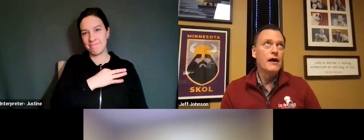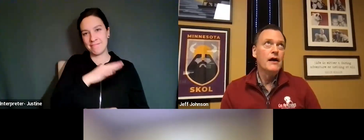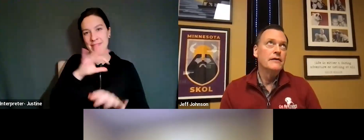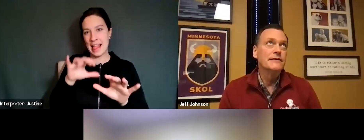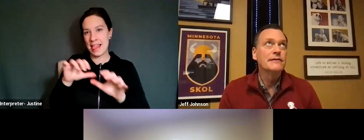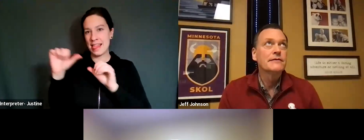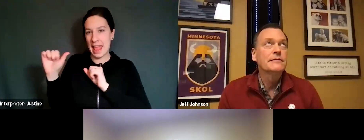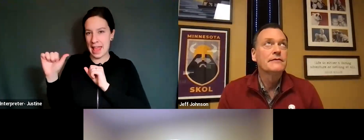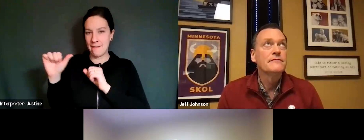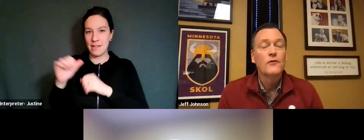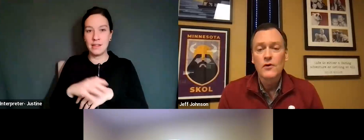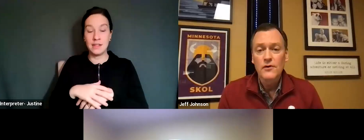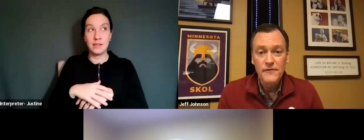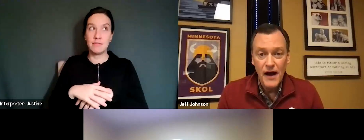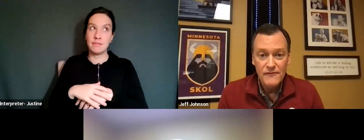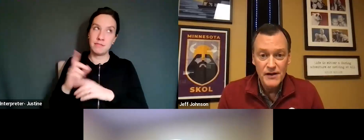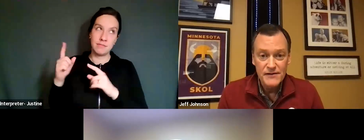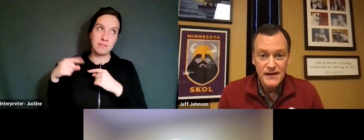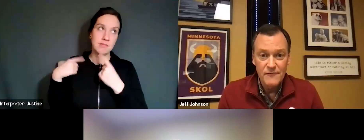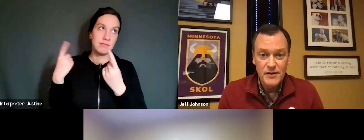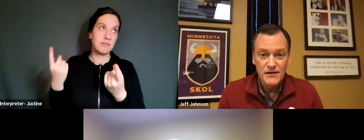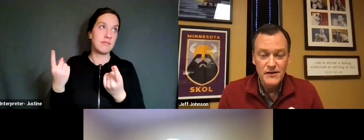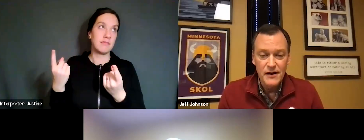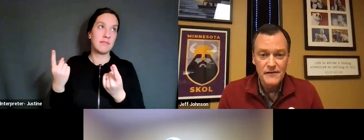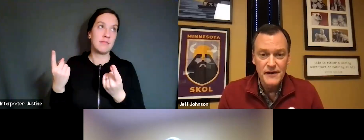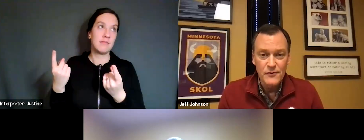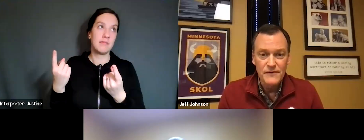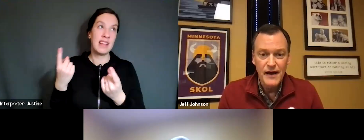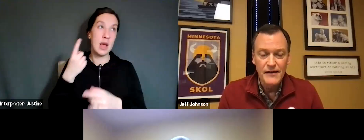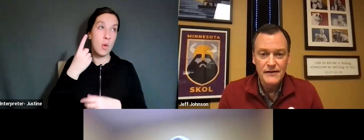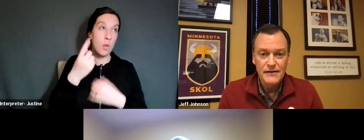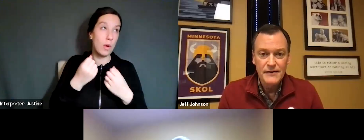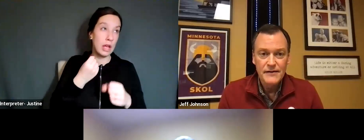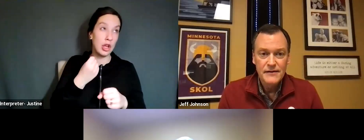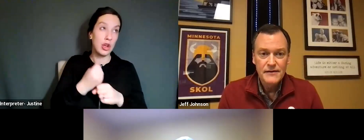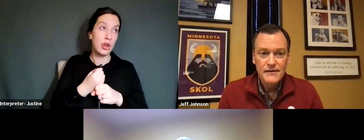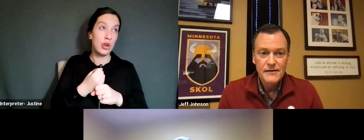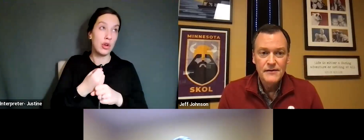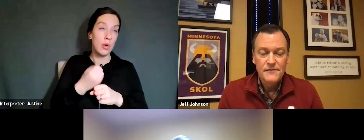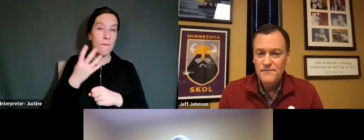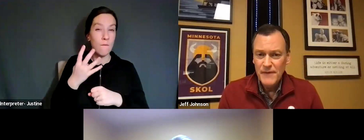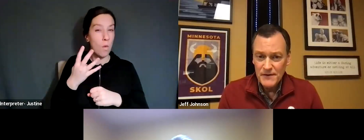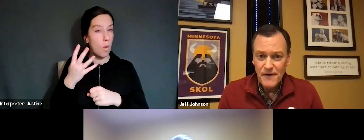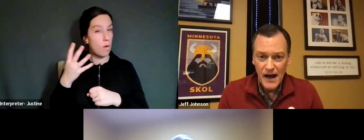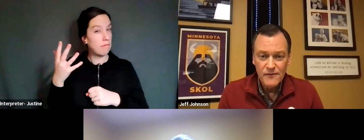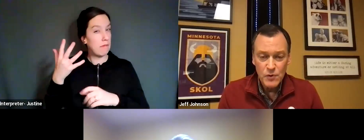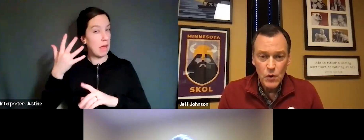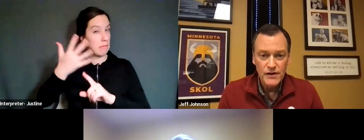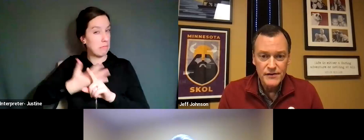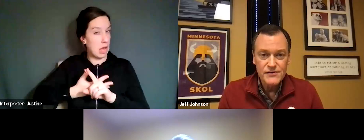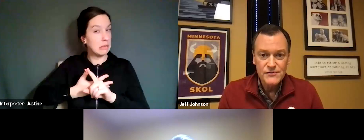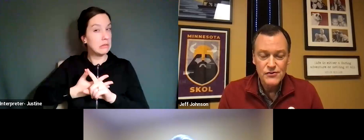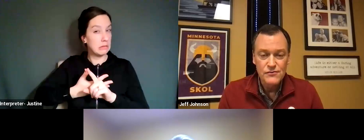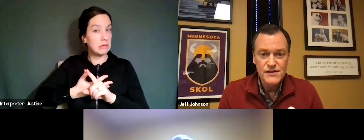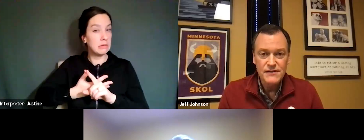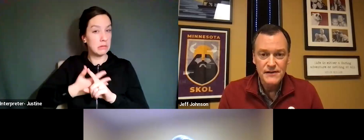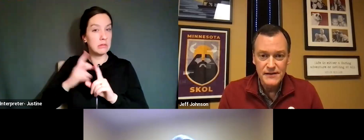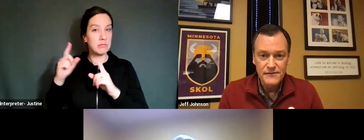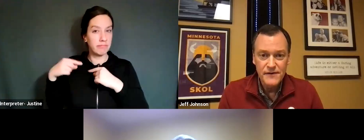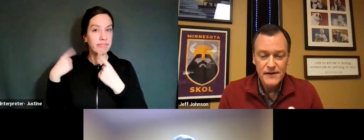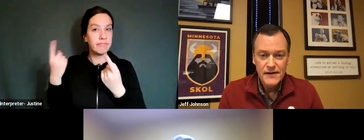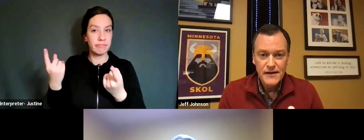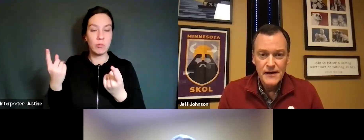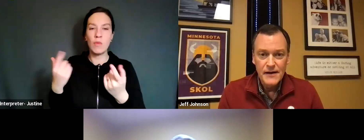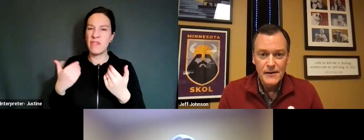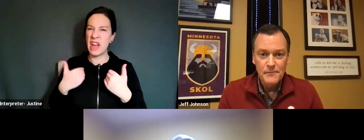year and 4 or 5 months that I've been here, I think we've had maybe 5 employees choose to